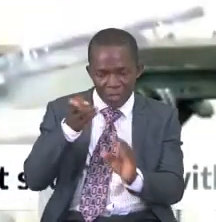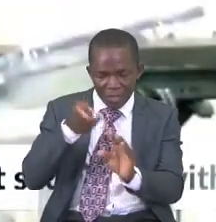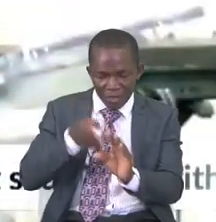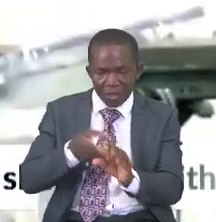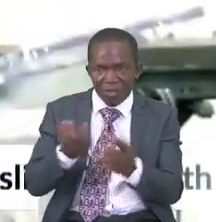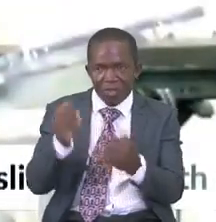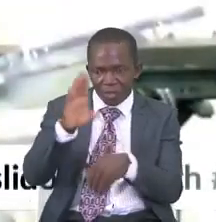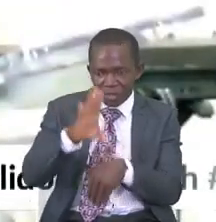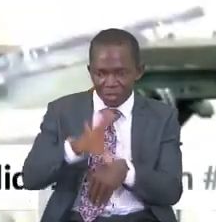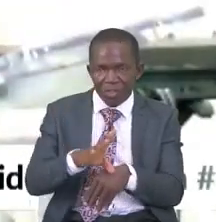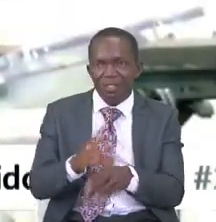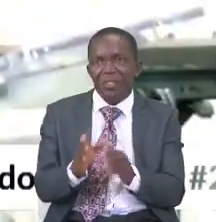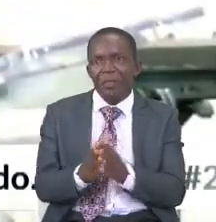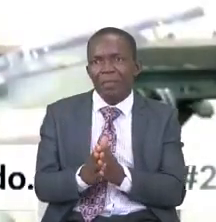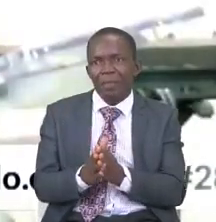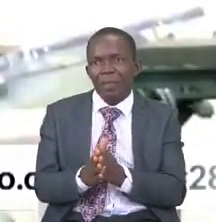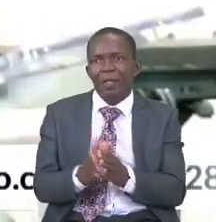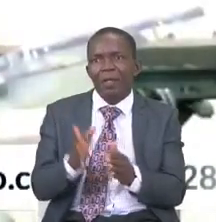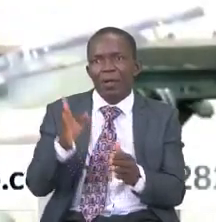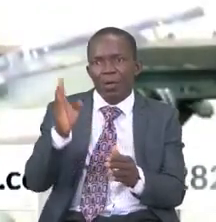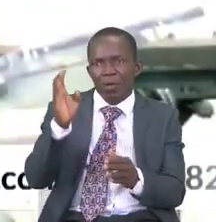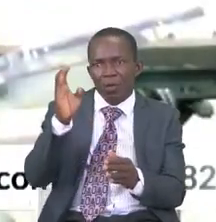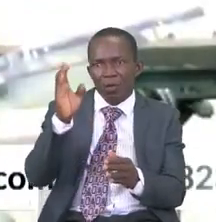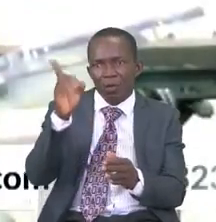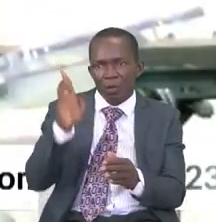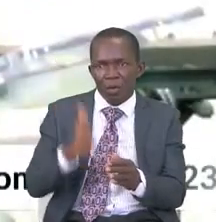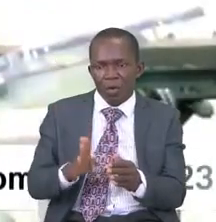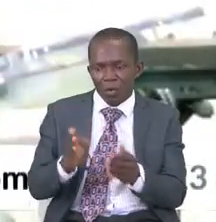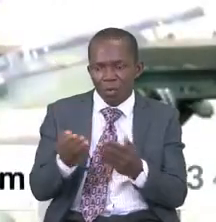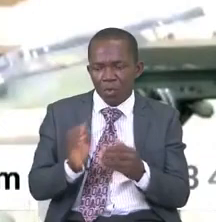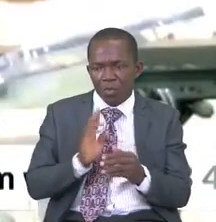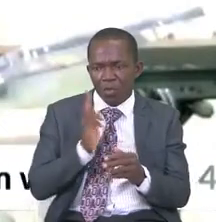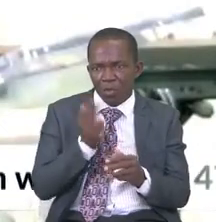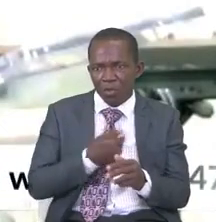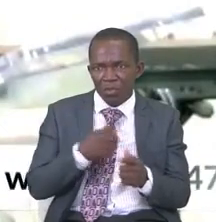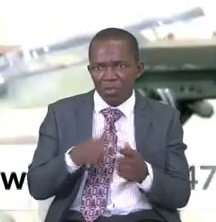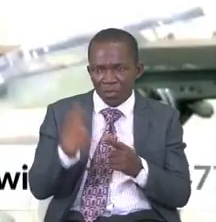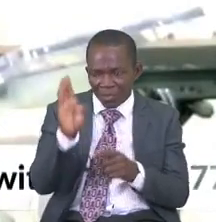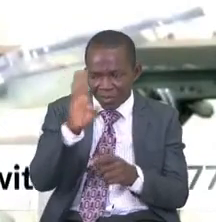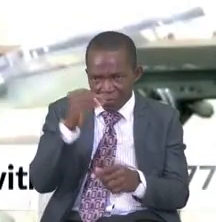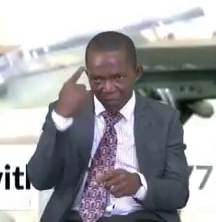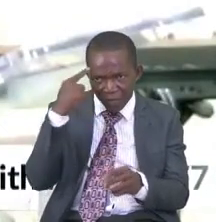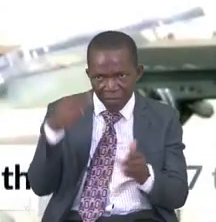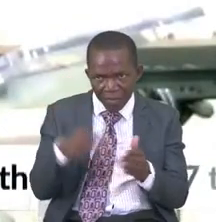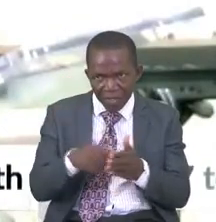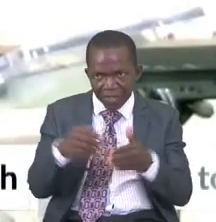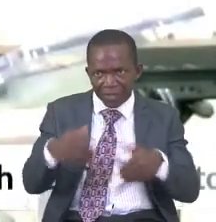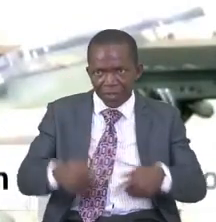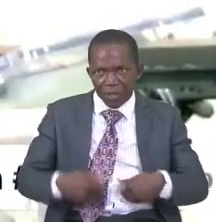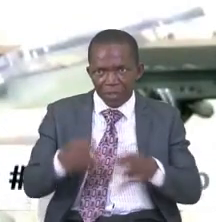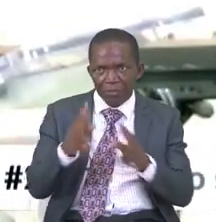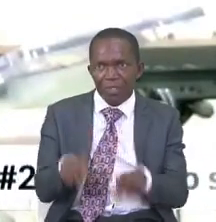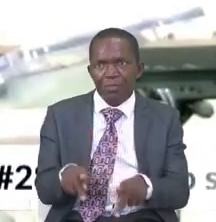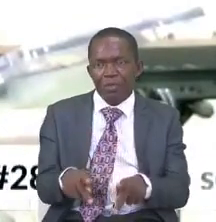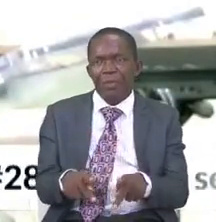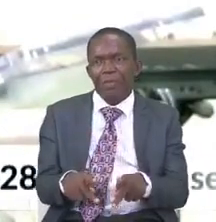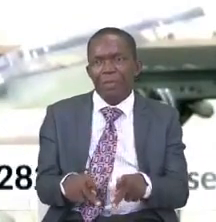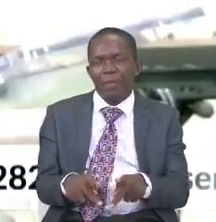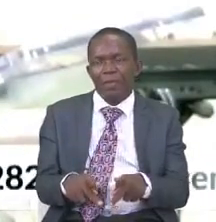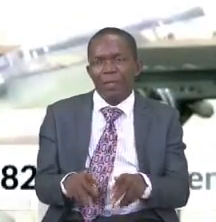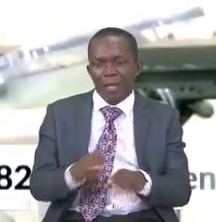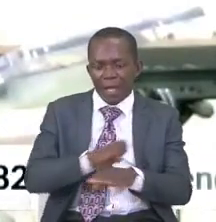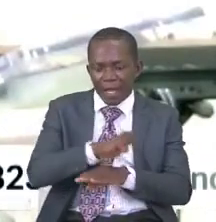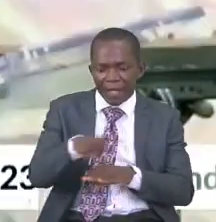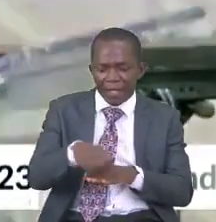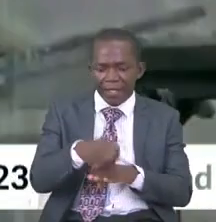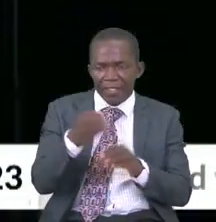said, you better come. God wants us to seek them out. Then went Barnabas